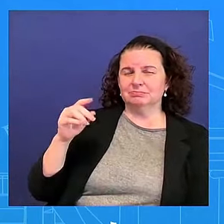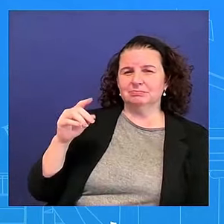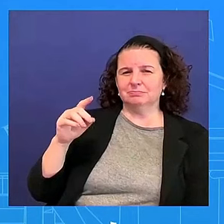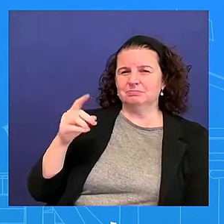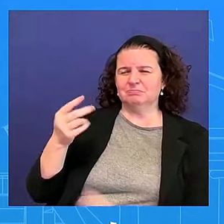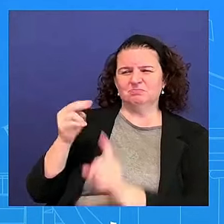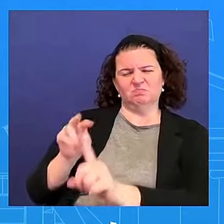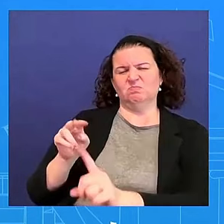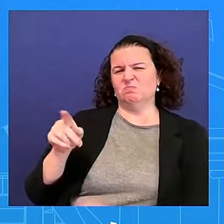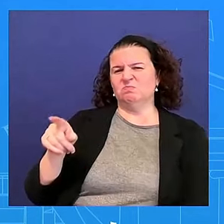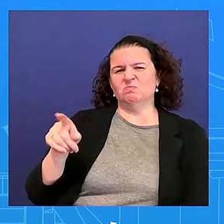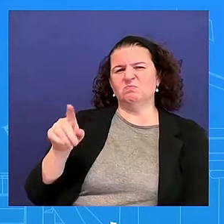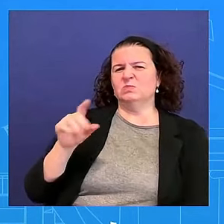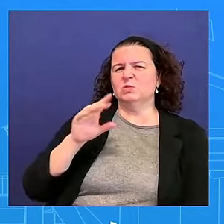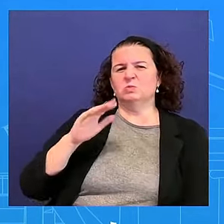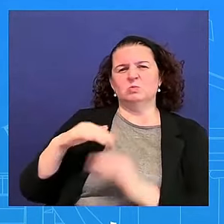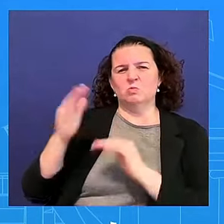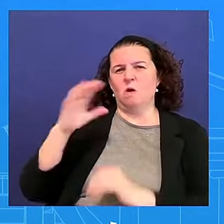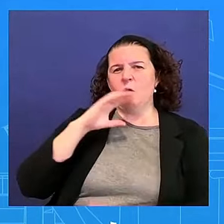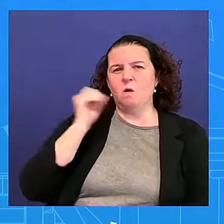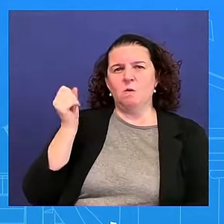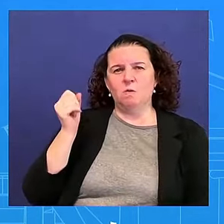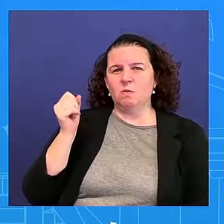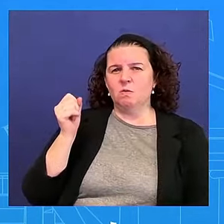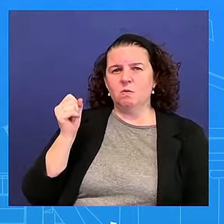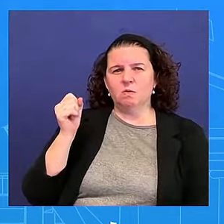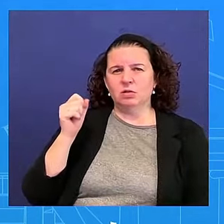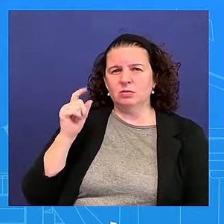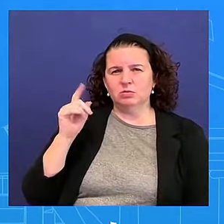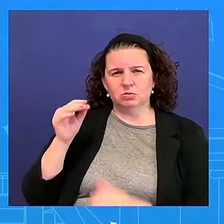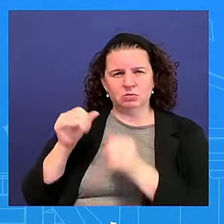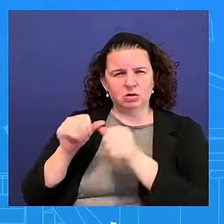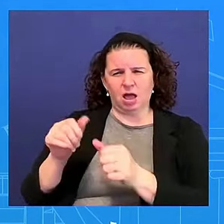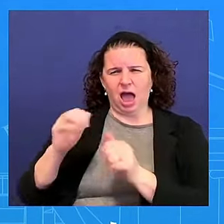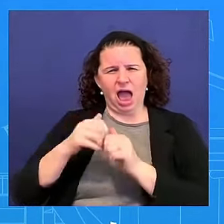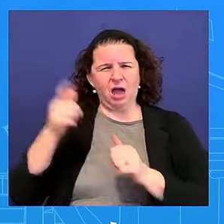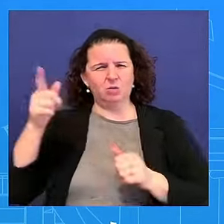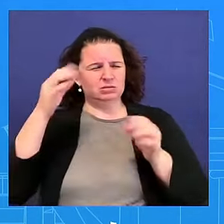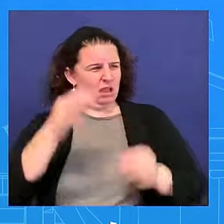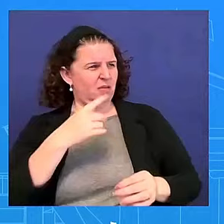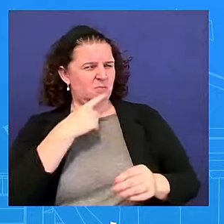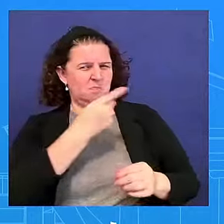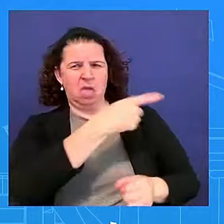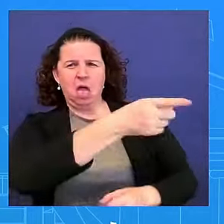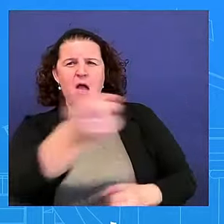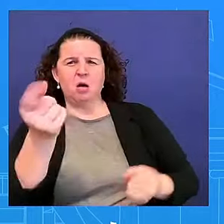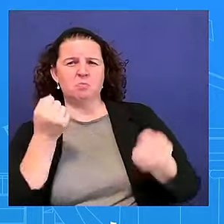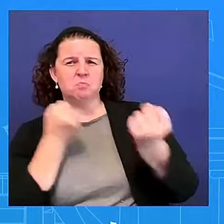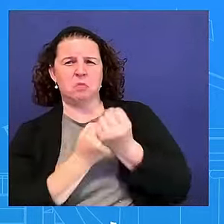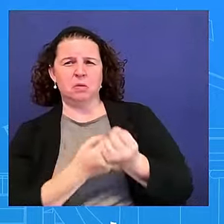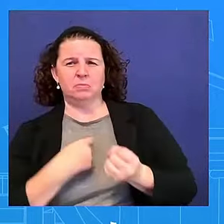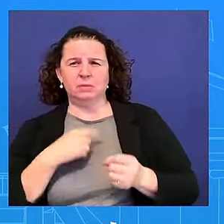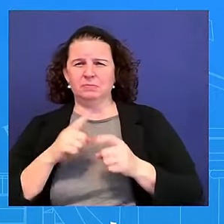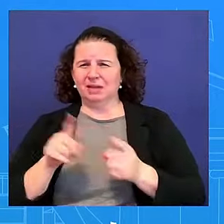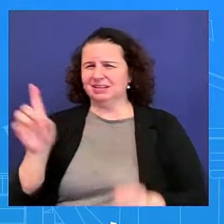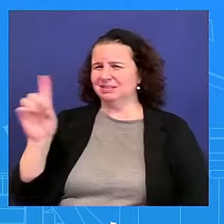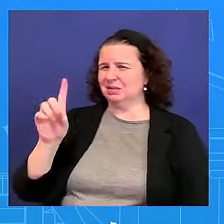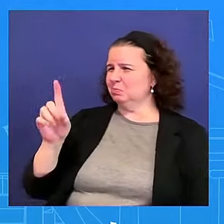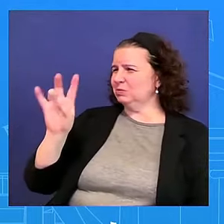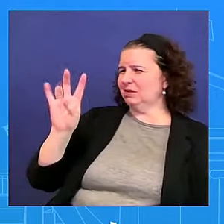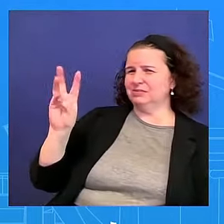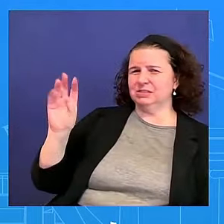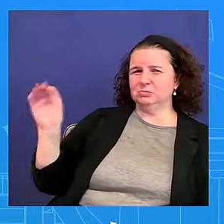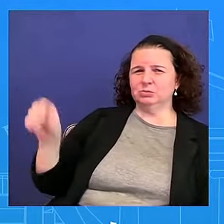Are you sure that a handful of events is giving him a representative view of swing state voters? So look, I mean, look, that has been, you all have asked me